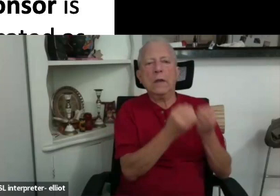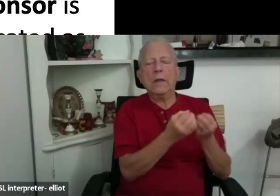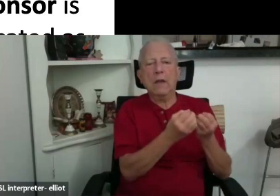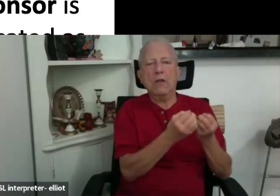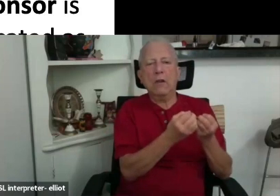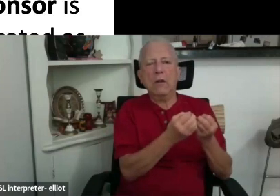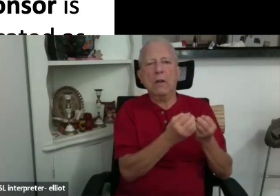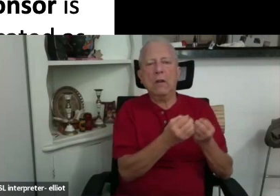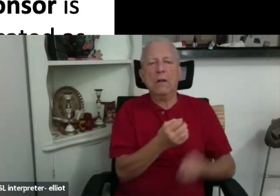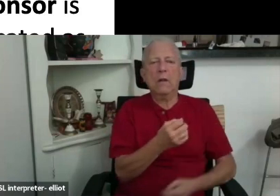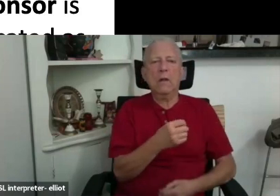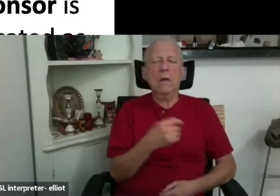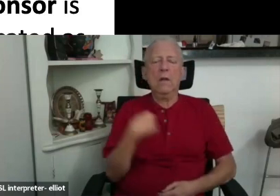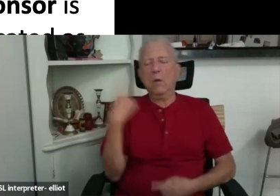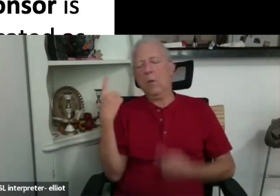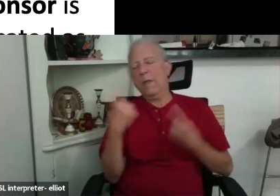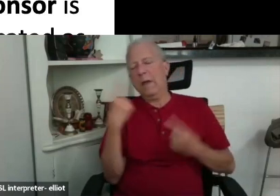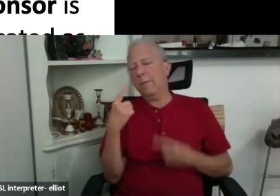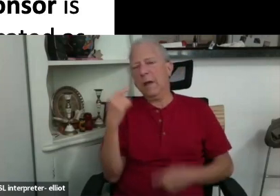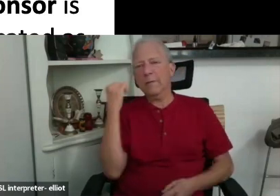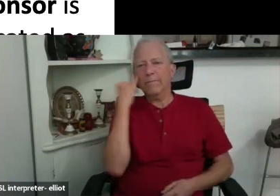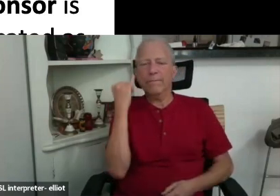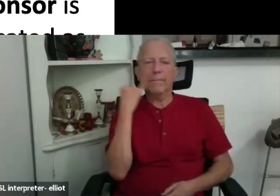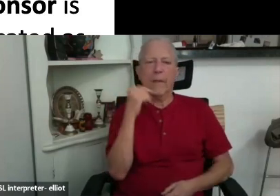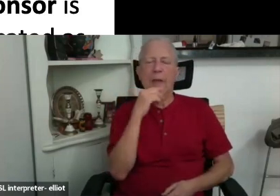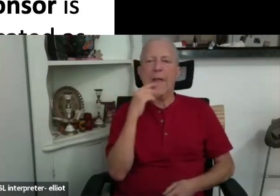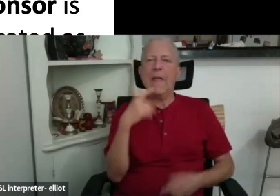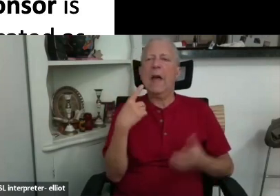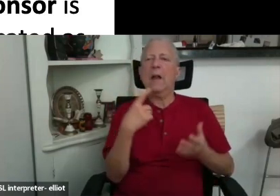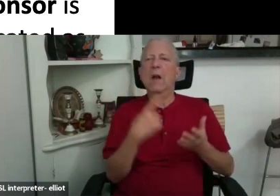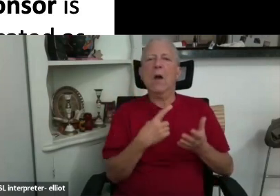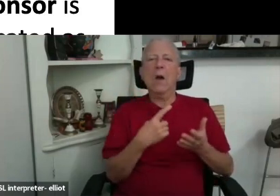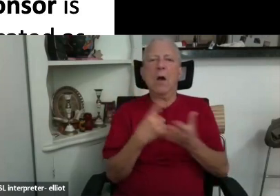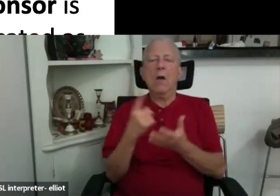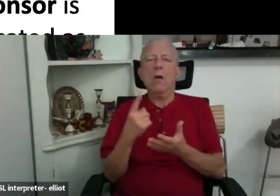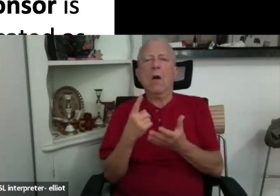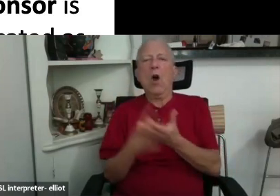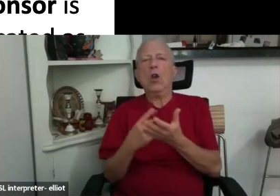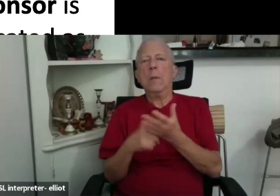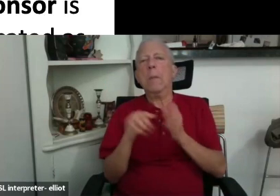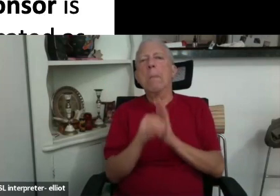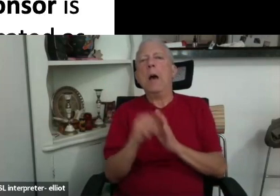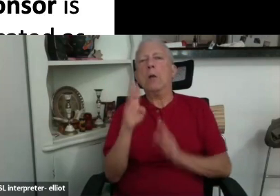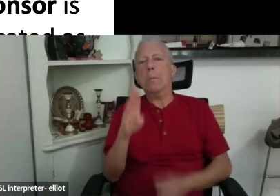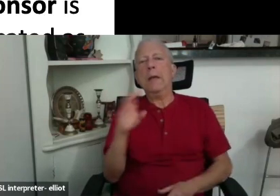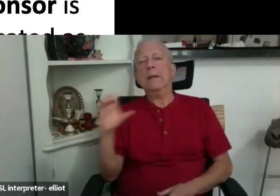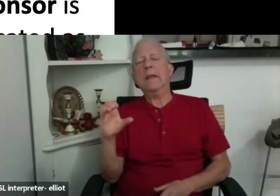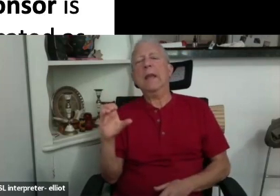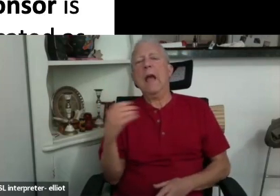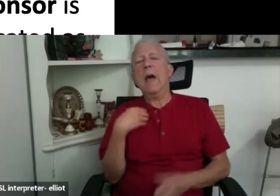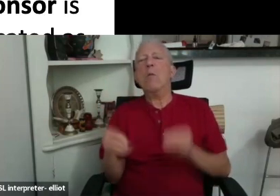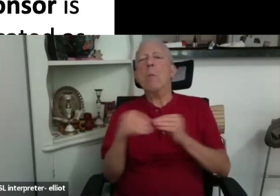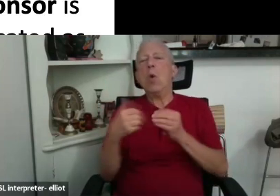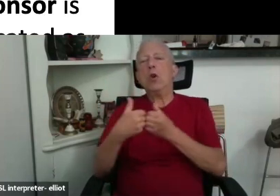So we kind of are thinking of an argument that models B and C provide more distance and more